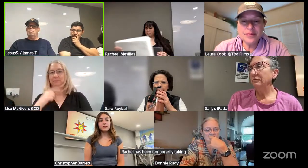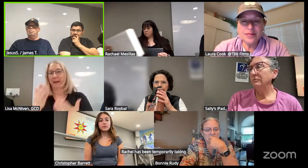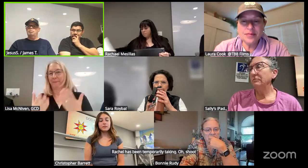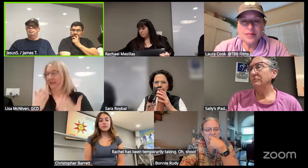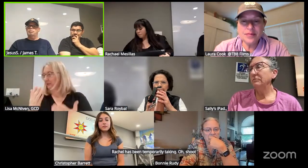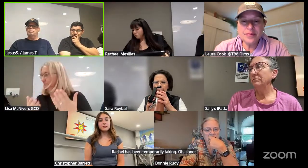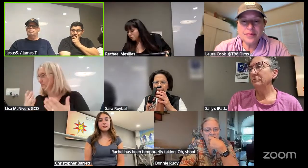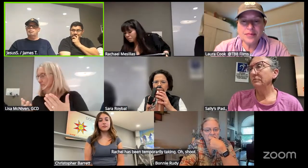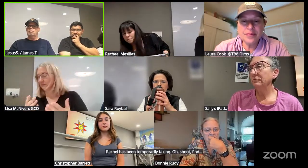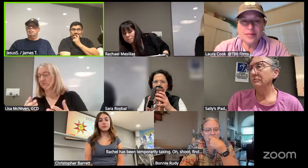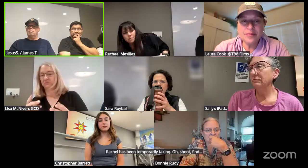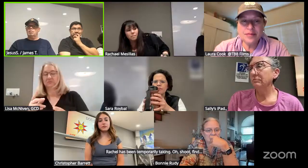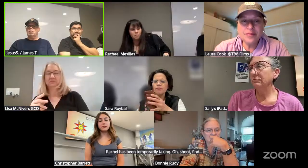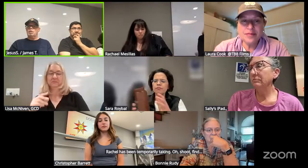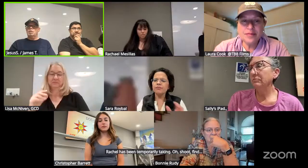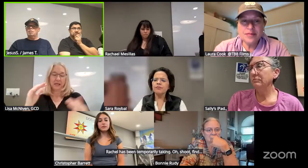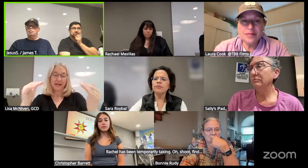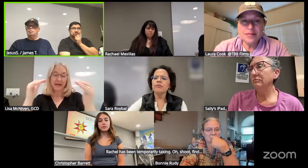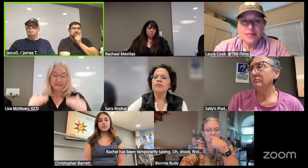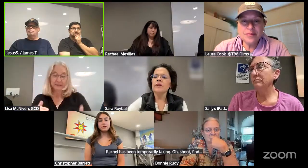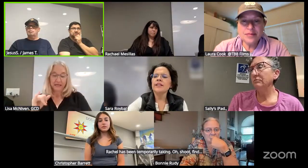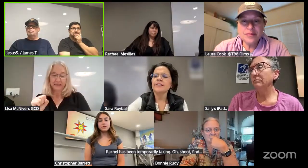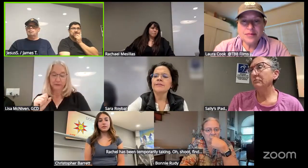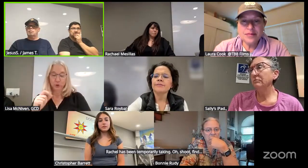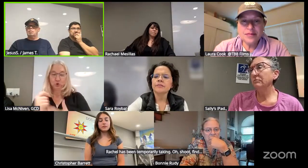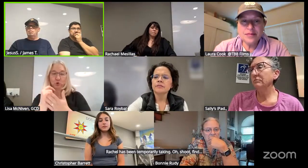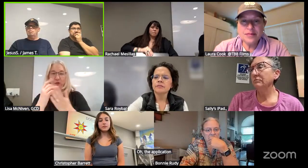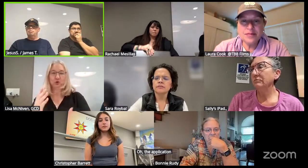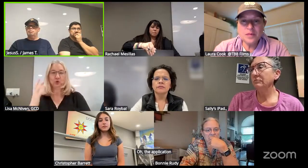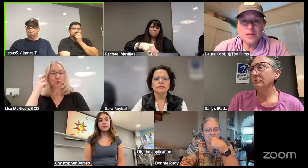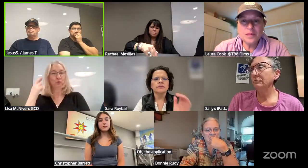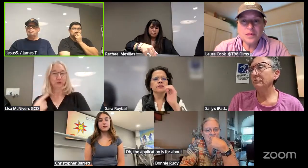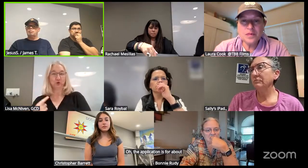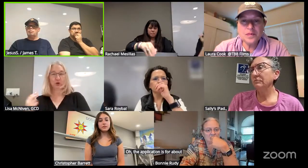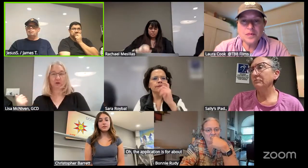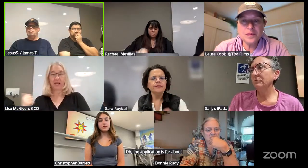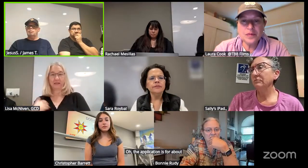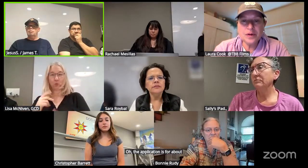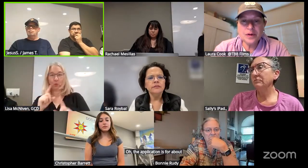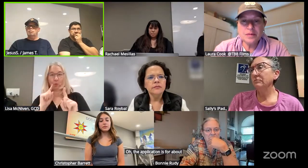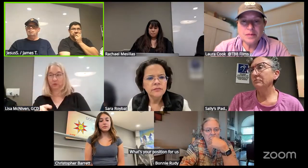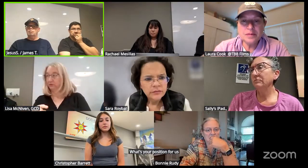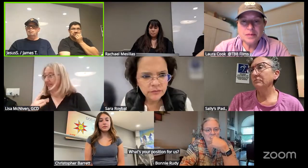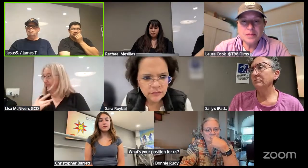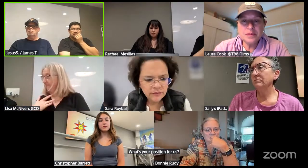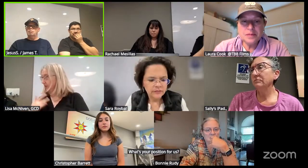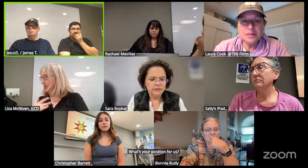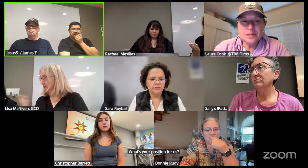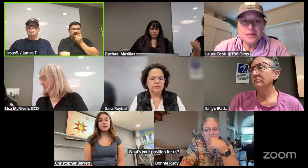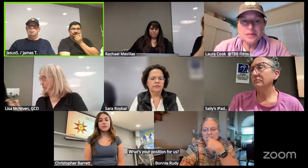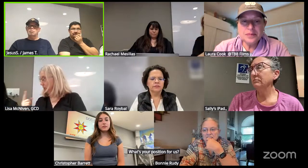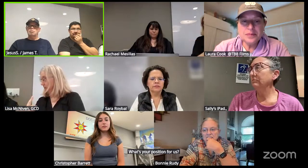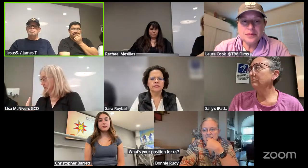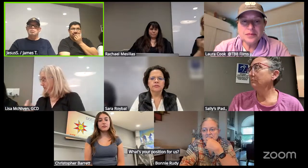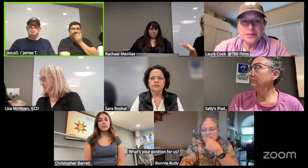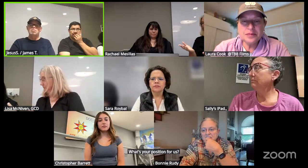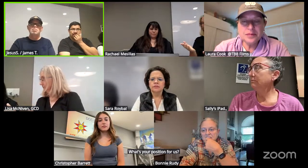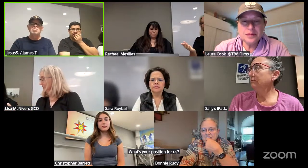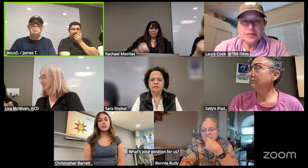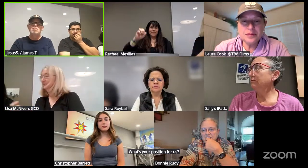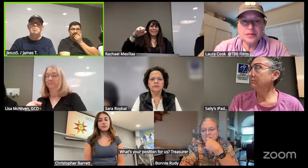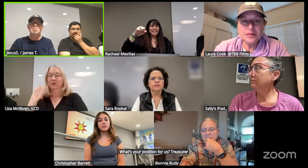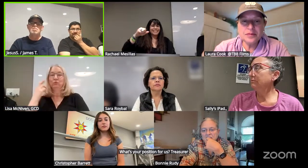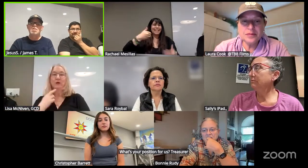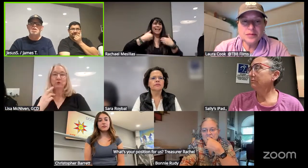find the applications for a position for us. So Treasurer Rachel has a